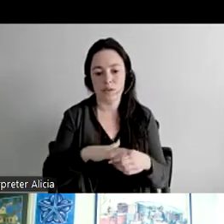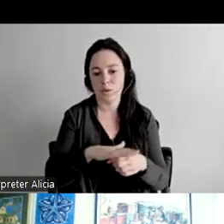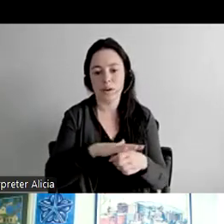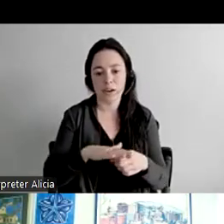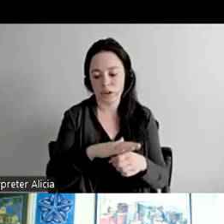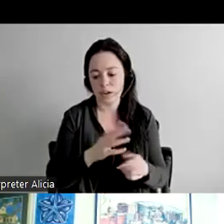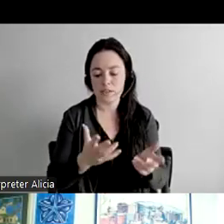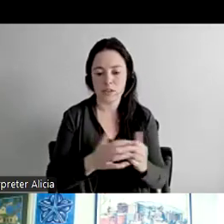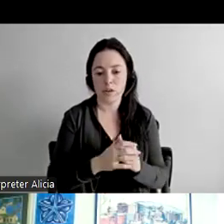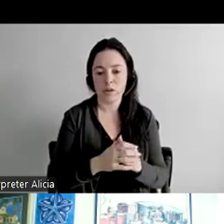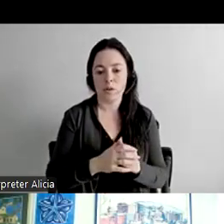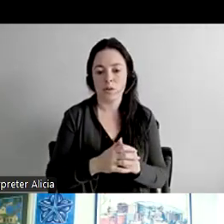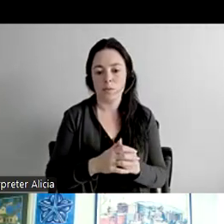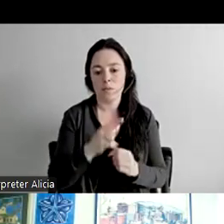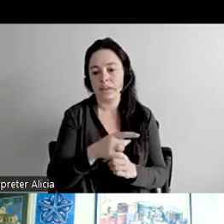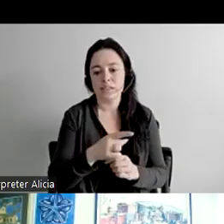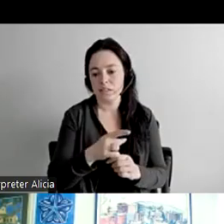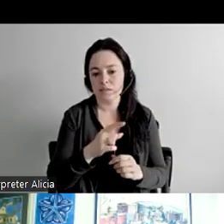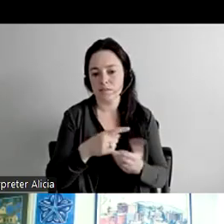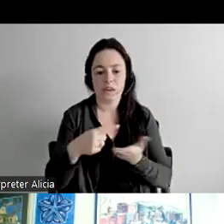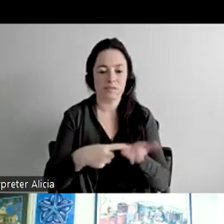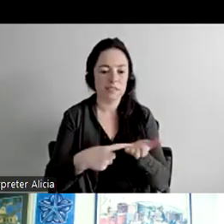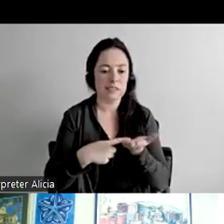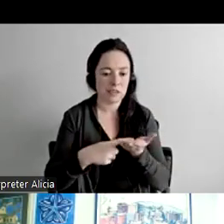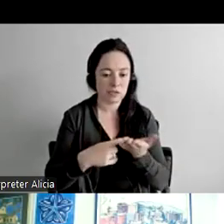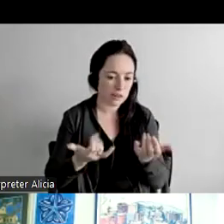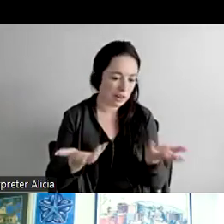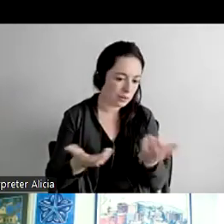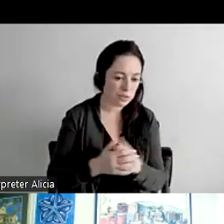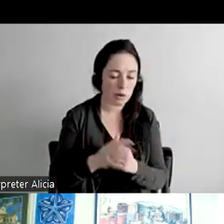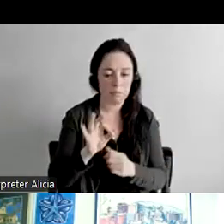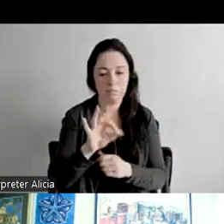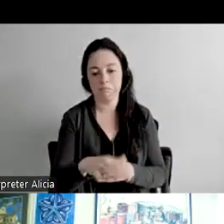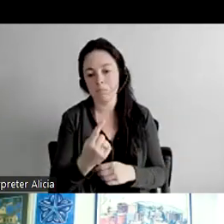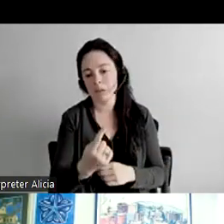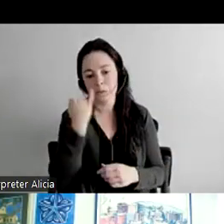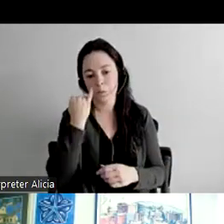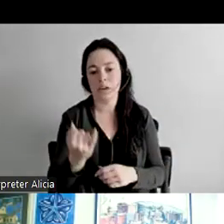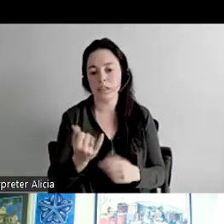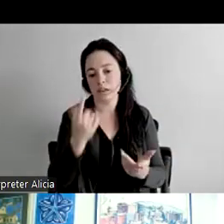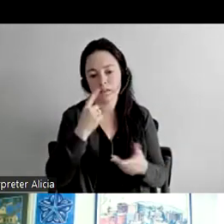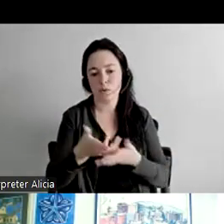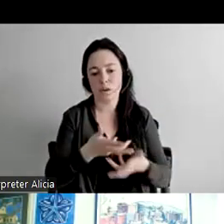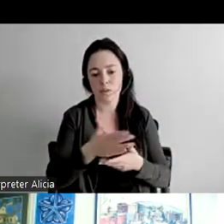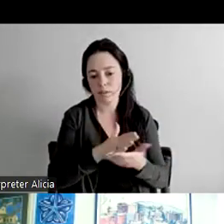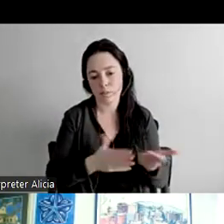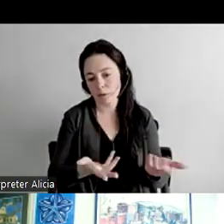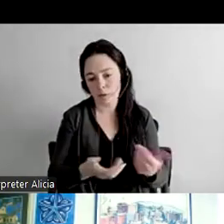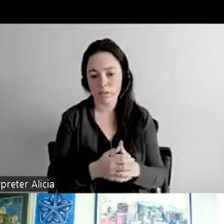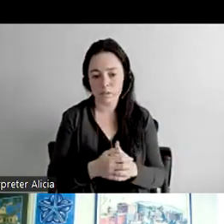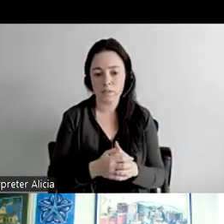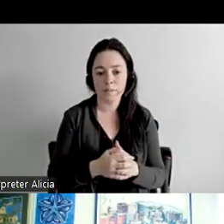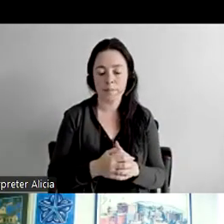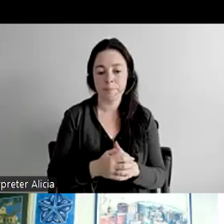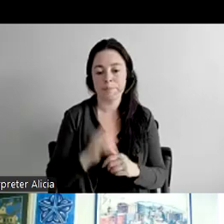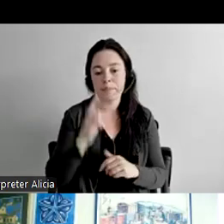think that's this chat right now. So that's one idea about the interactive thing.